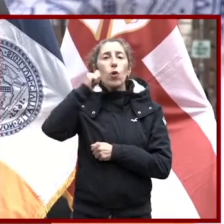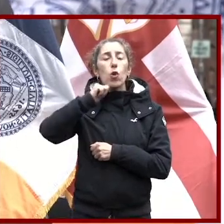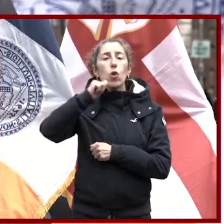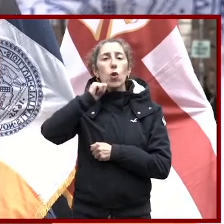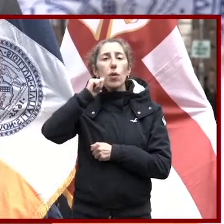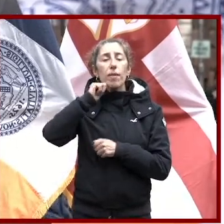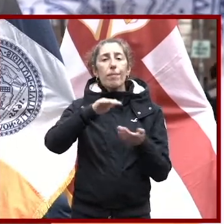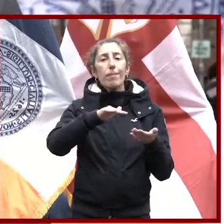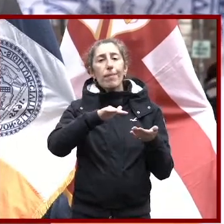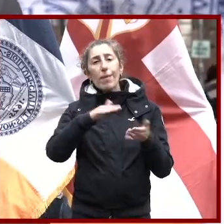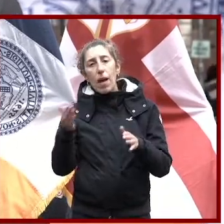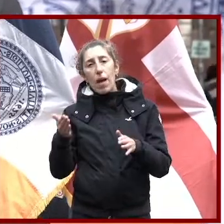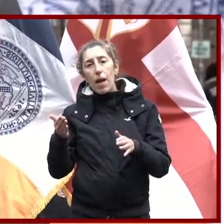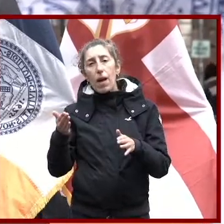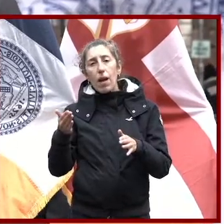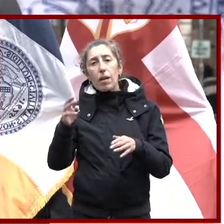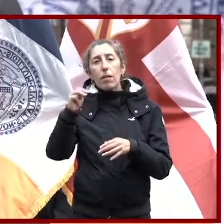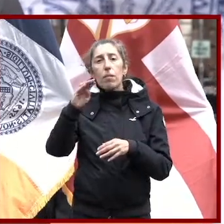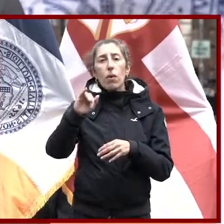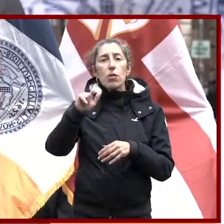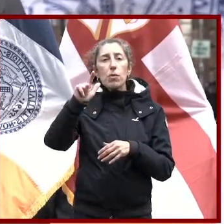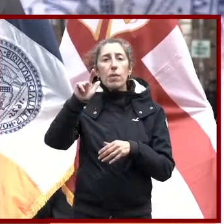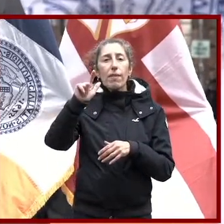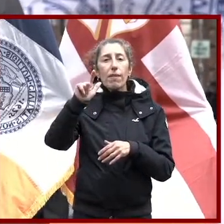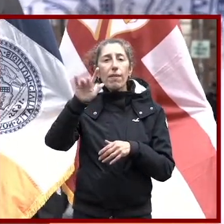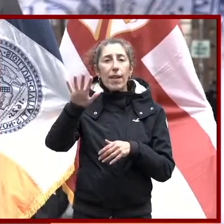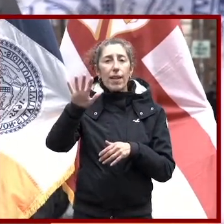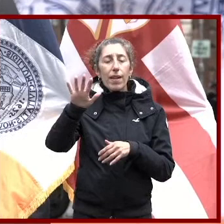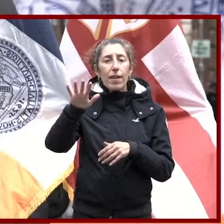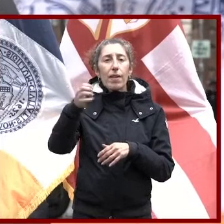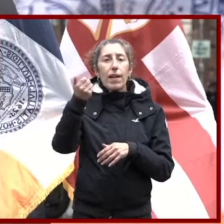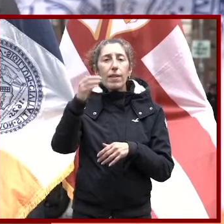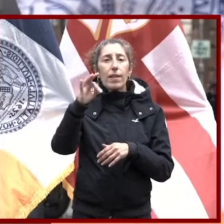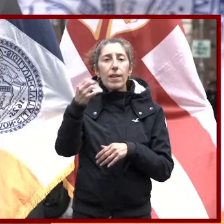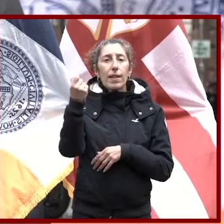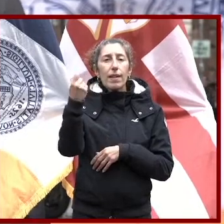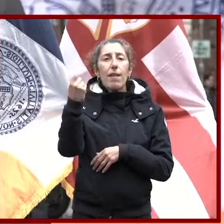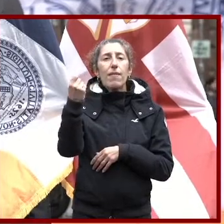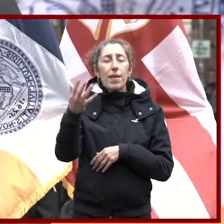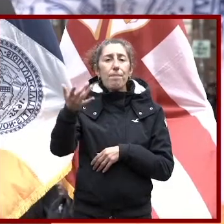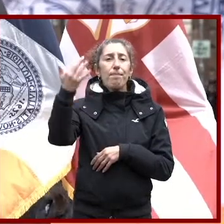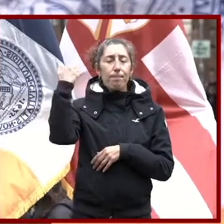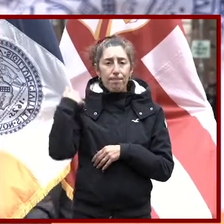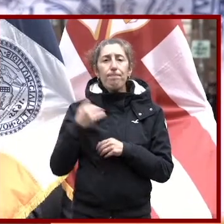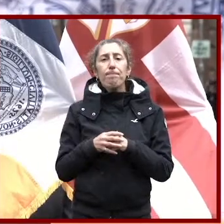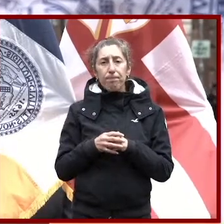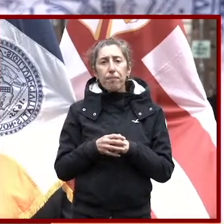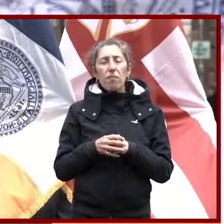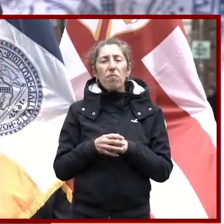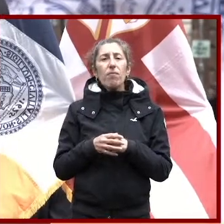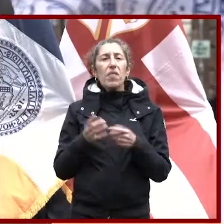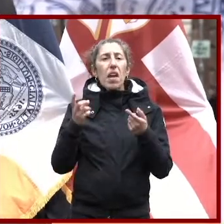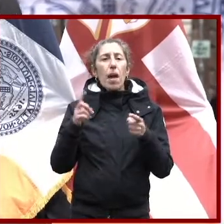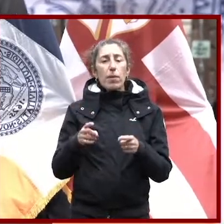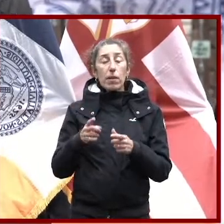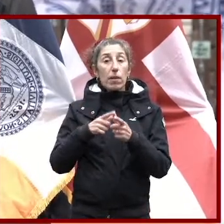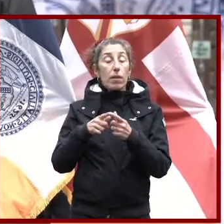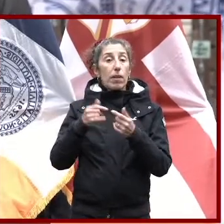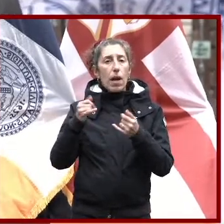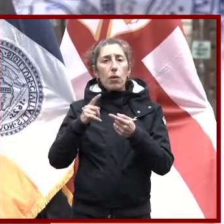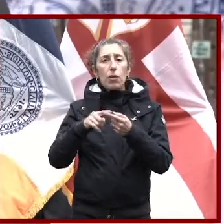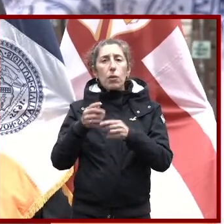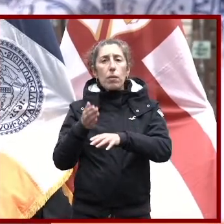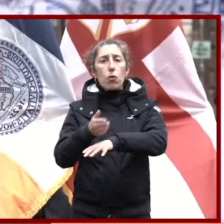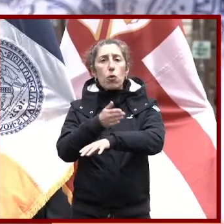25, 1911. This tragedy became a clarion call to improve working conditions in New York